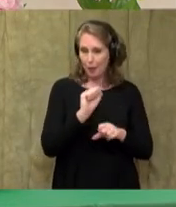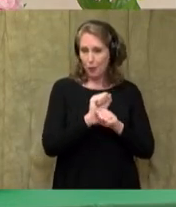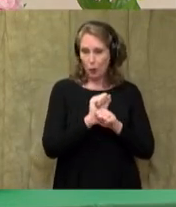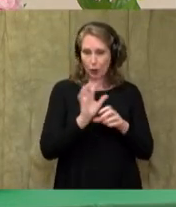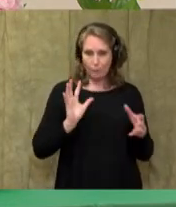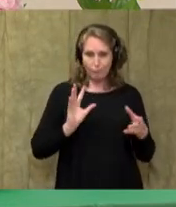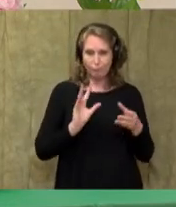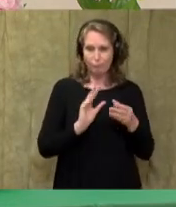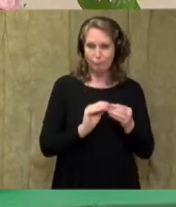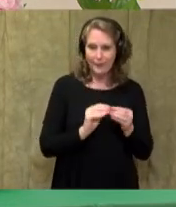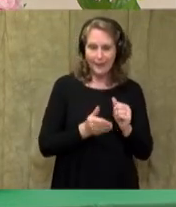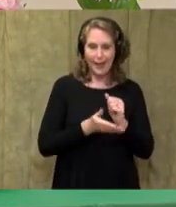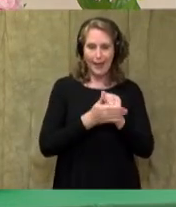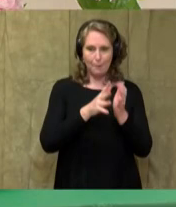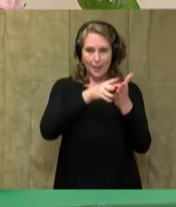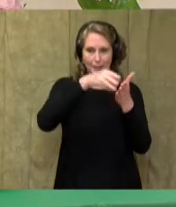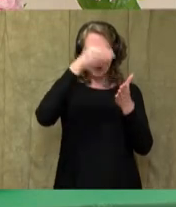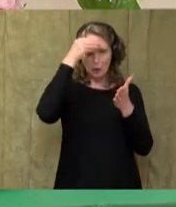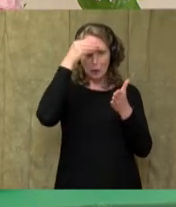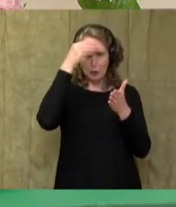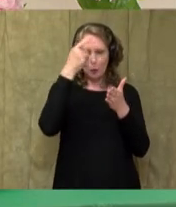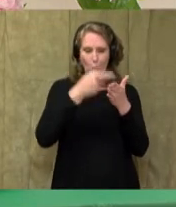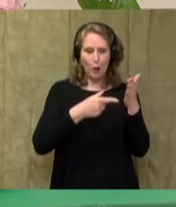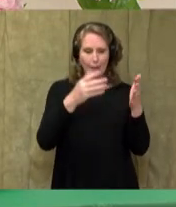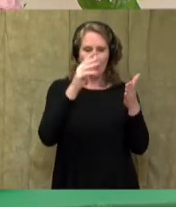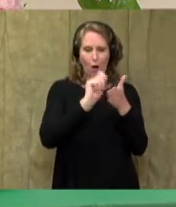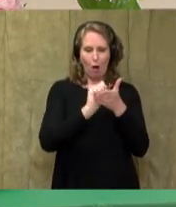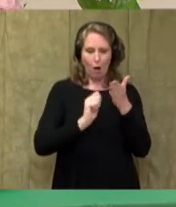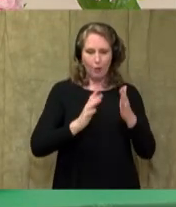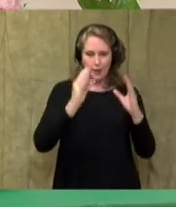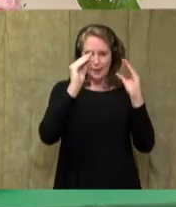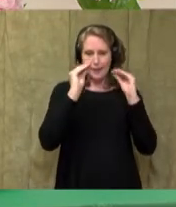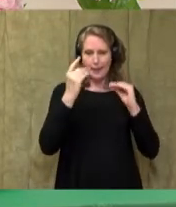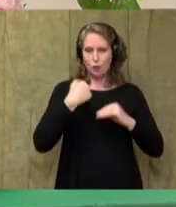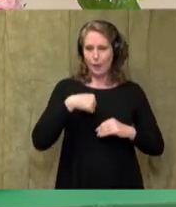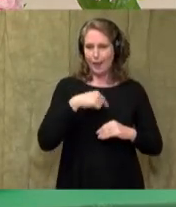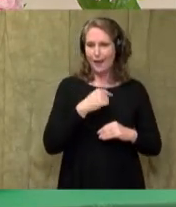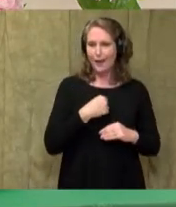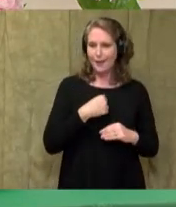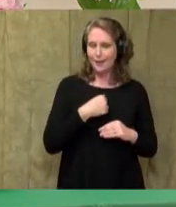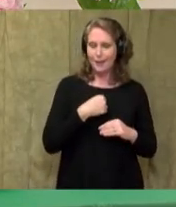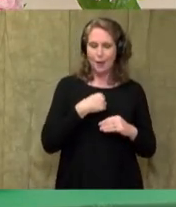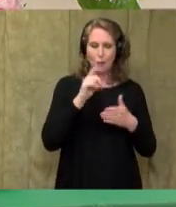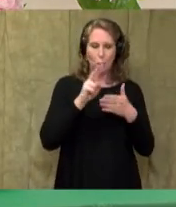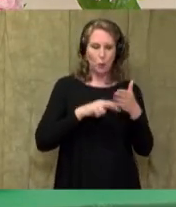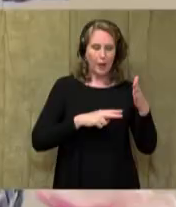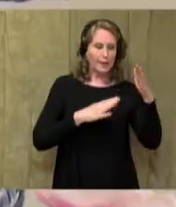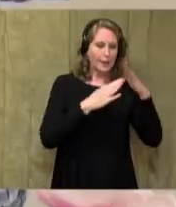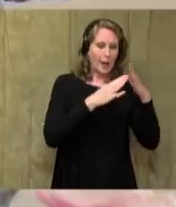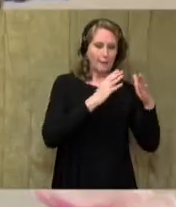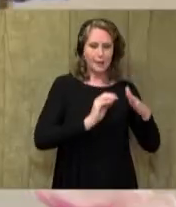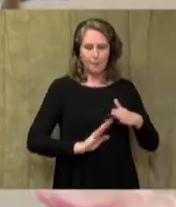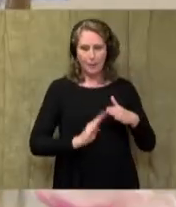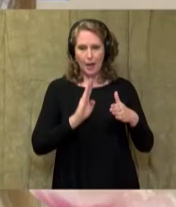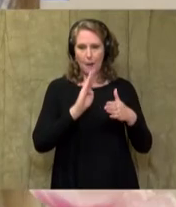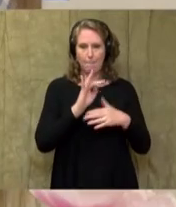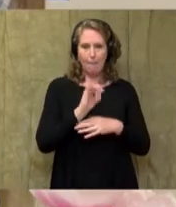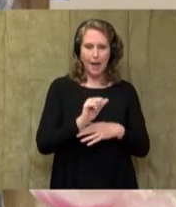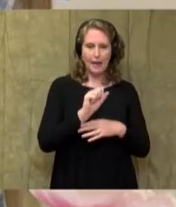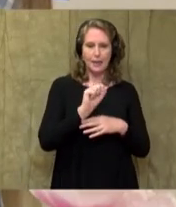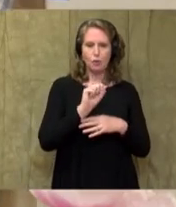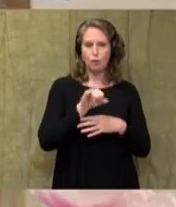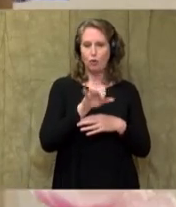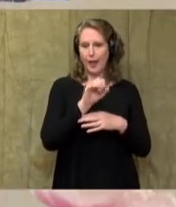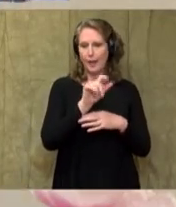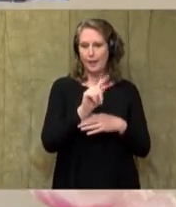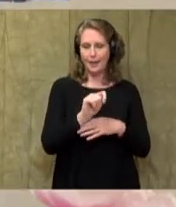together for us to learn the lesson, okay? So we're gonna read Tops and Bottoms, written by Janet